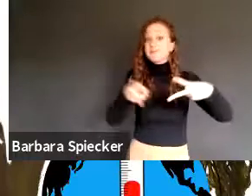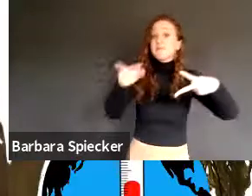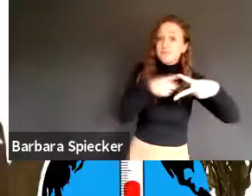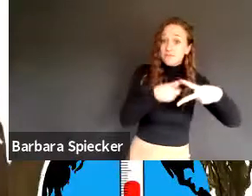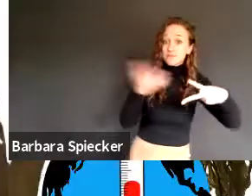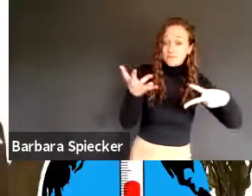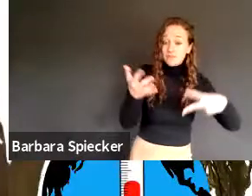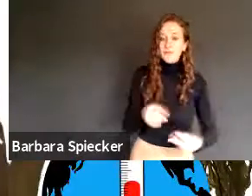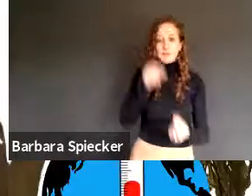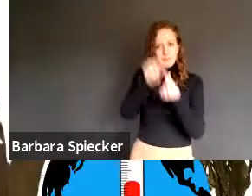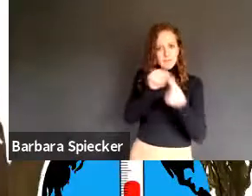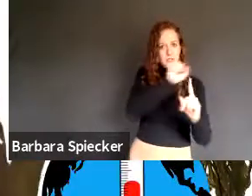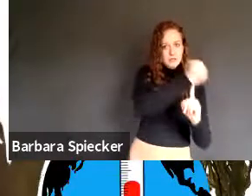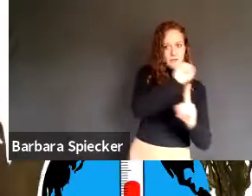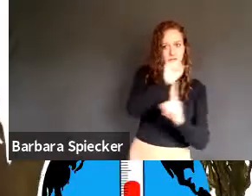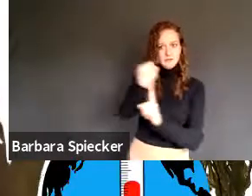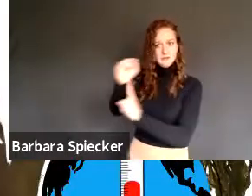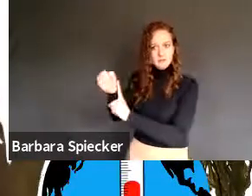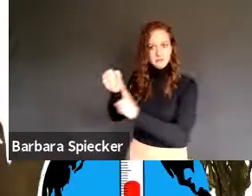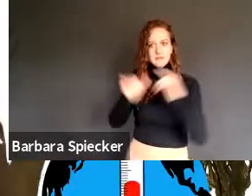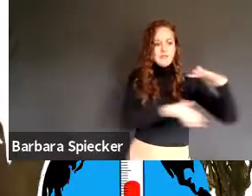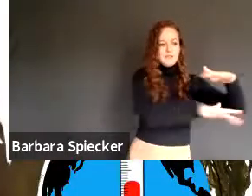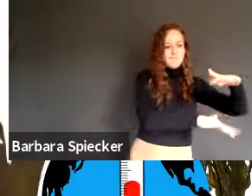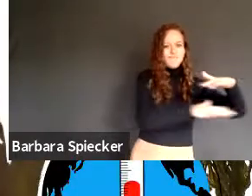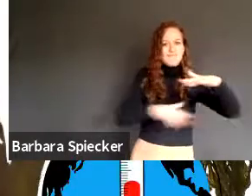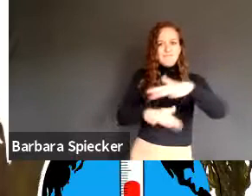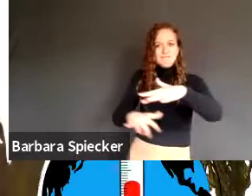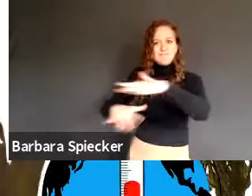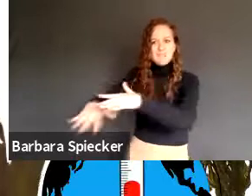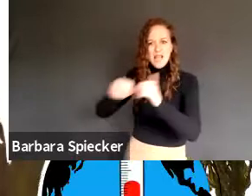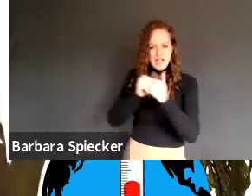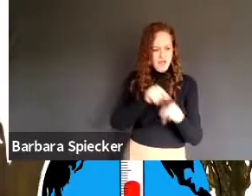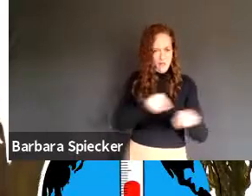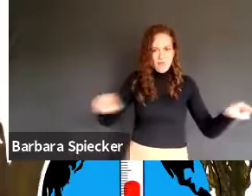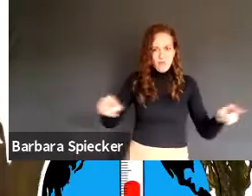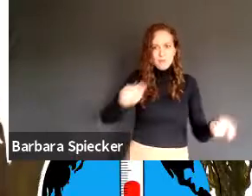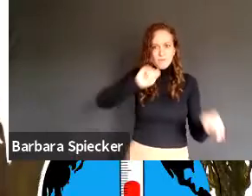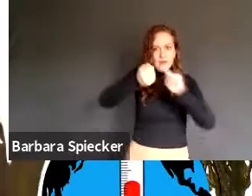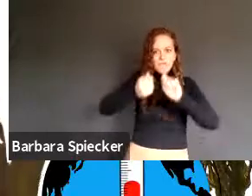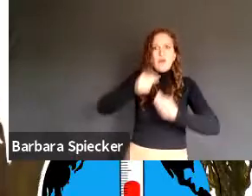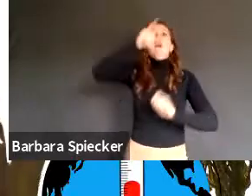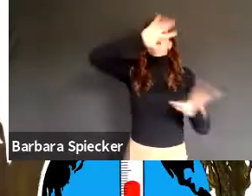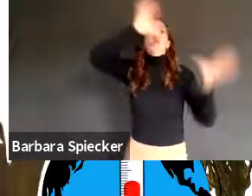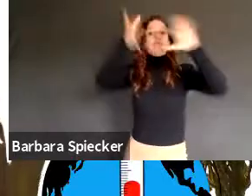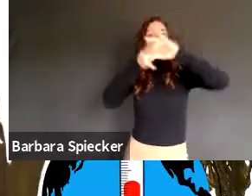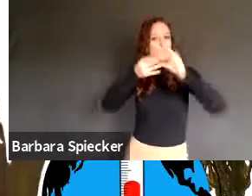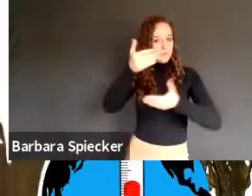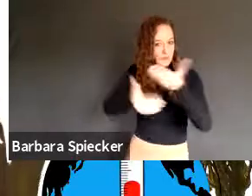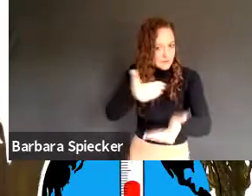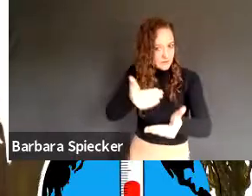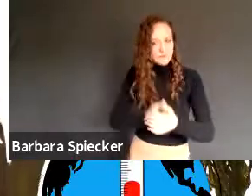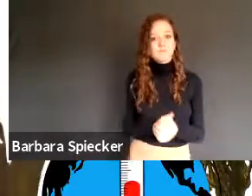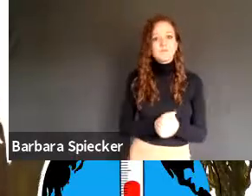the findings from this study reiterate the importance of acquiring better insight into one, how context-specific